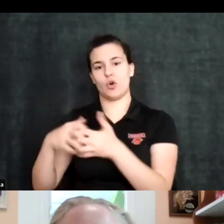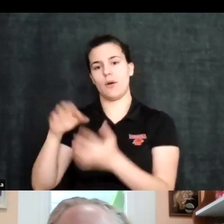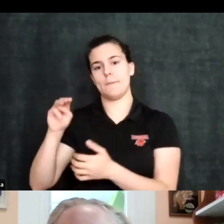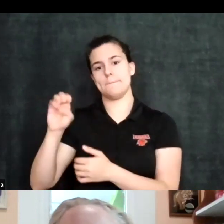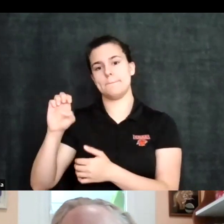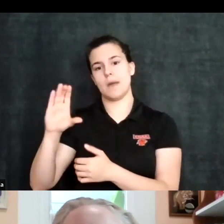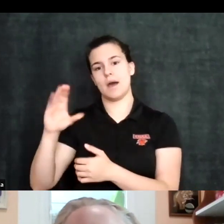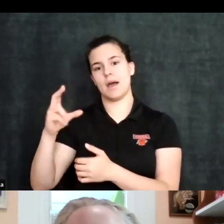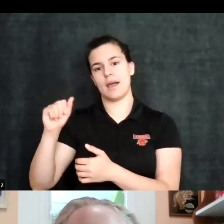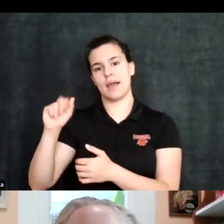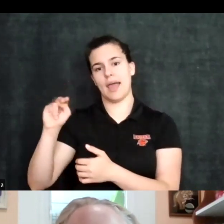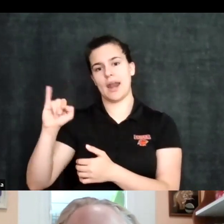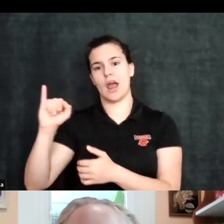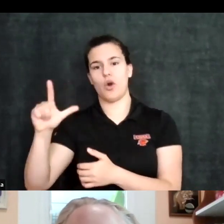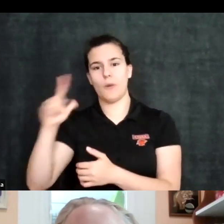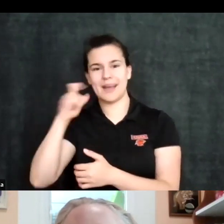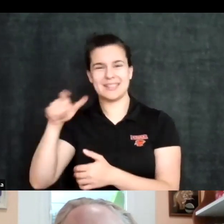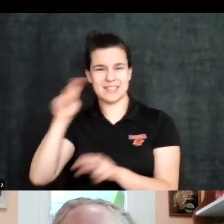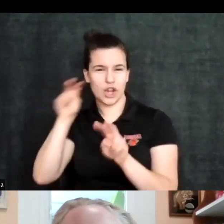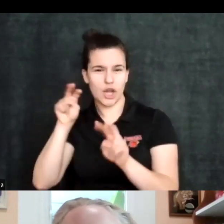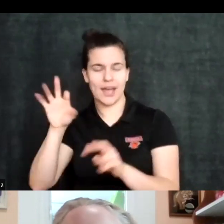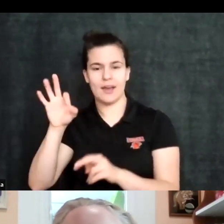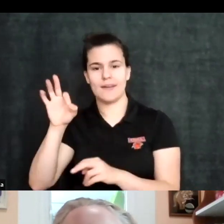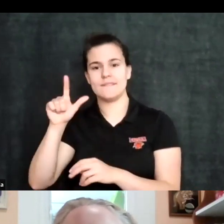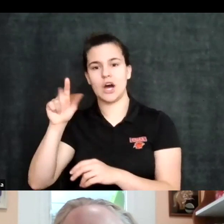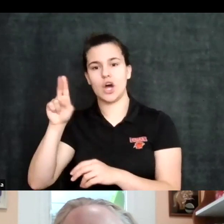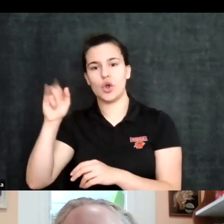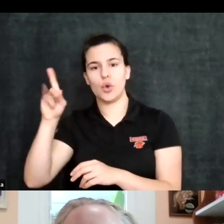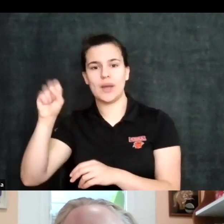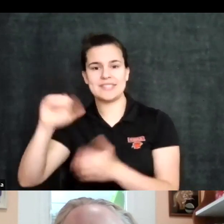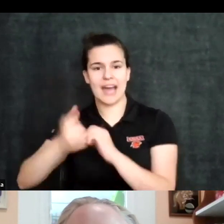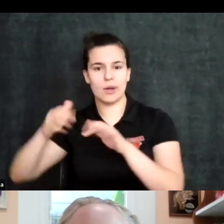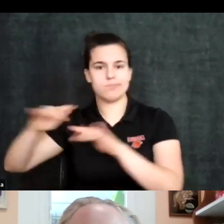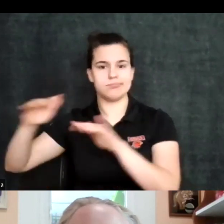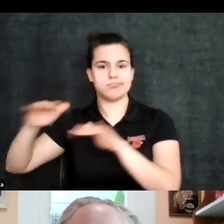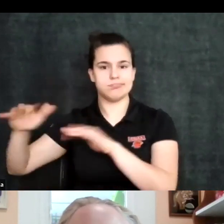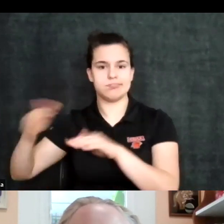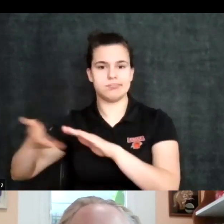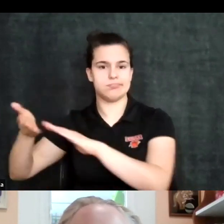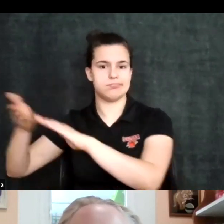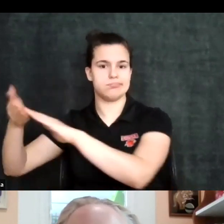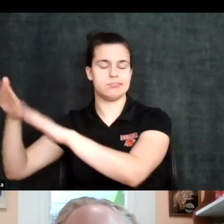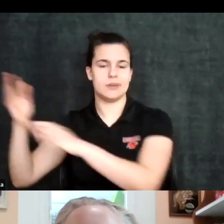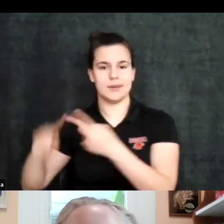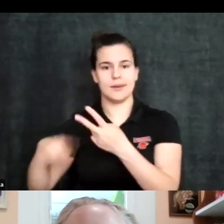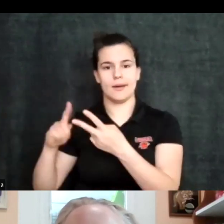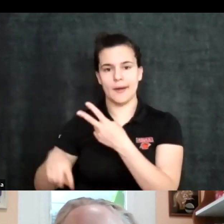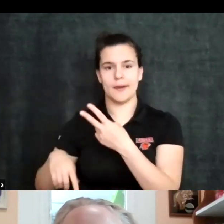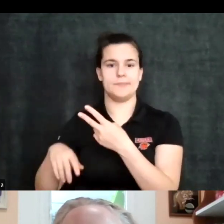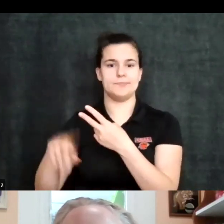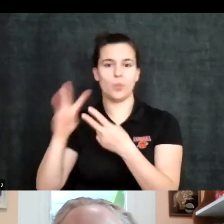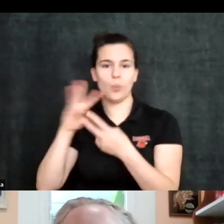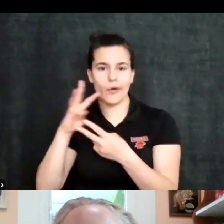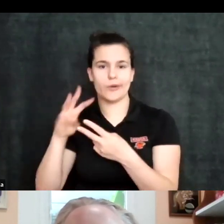flow or fluids flow. So there's a lot of similar courses, and it's after your sophomore year, there aren't